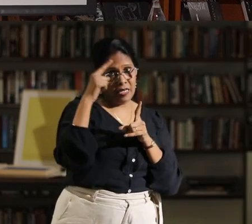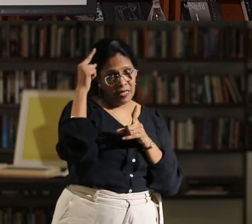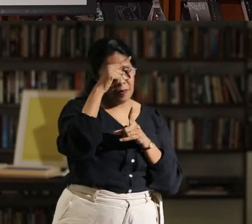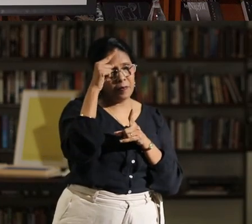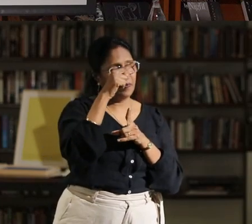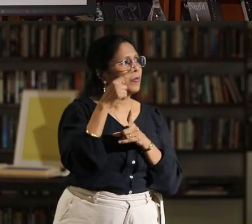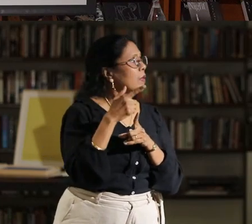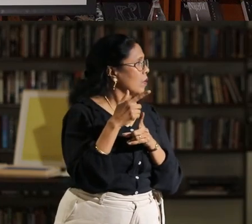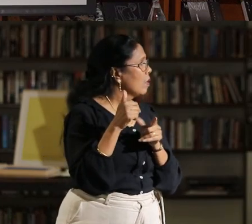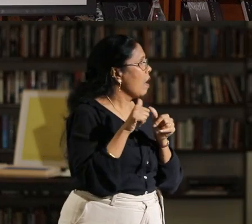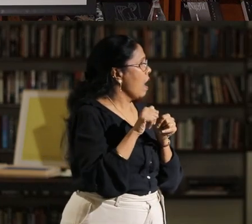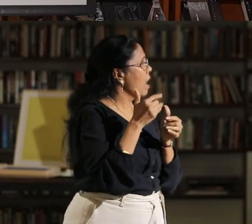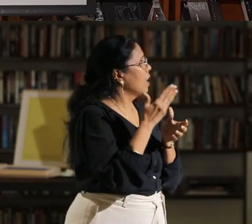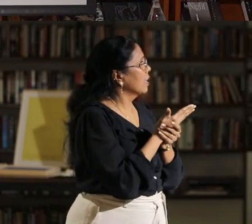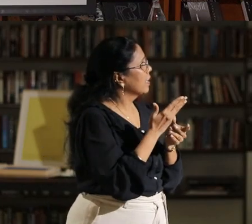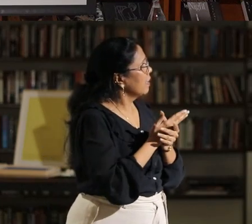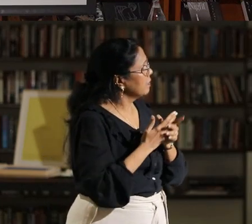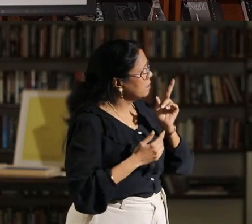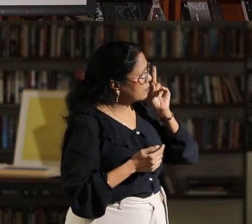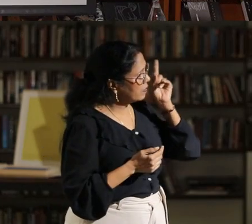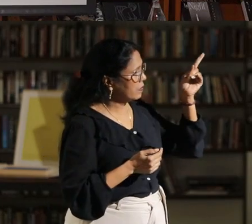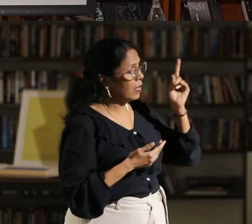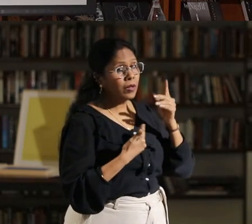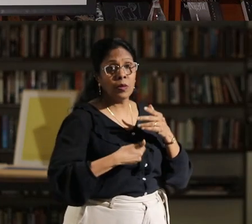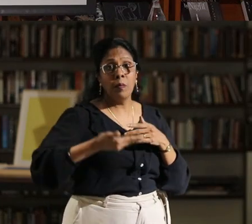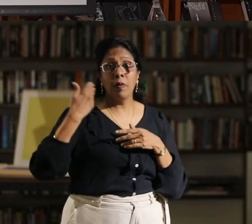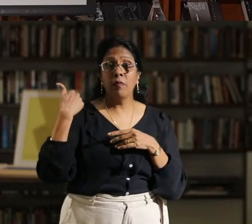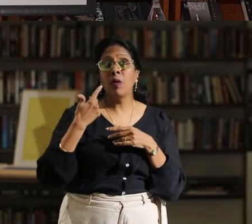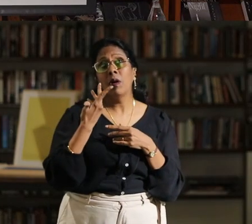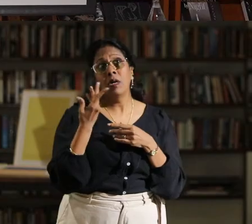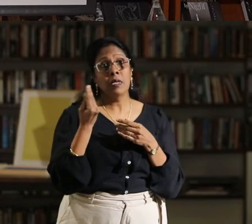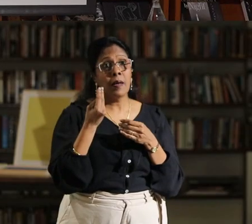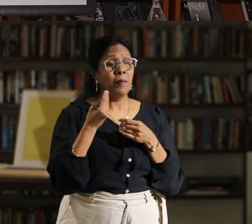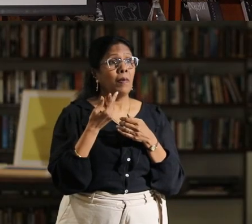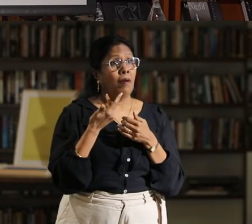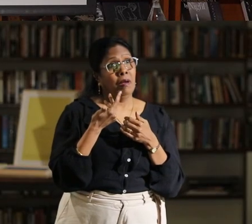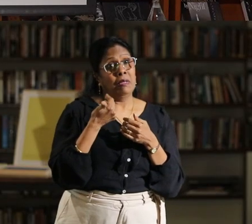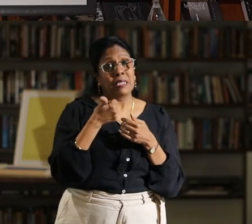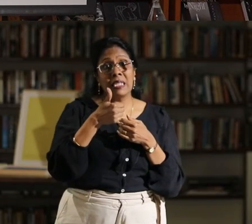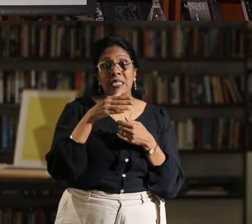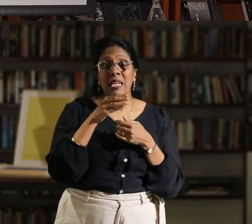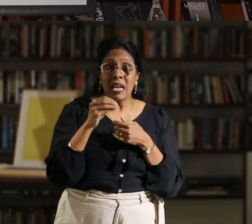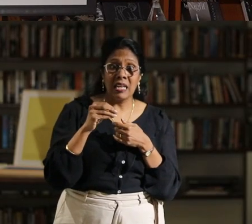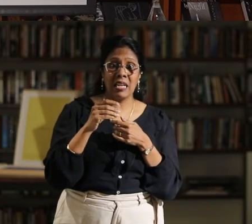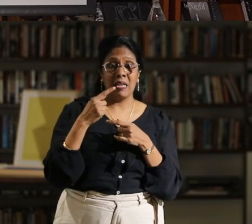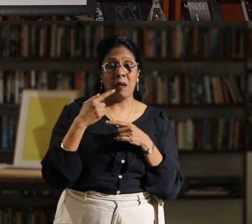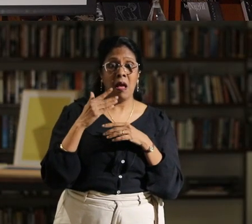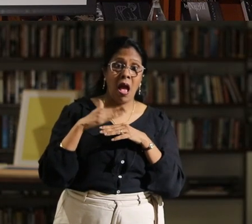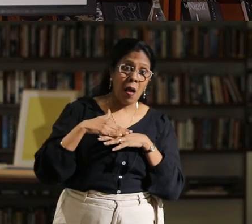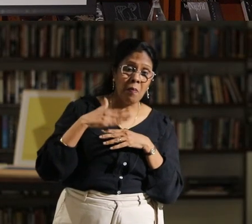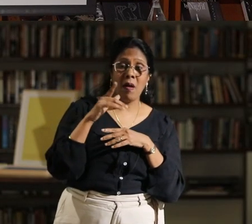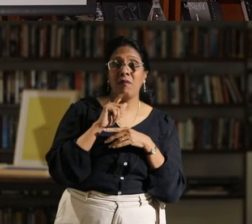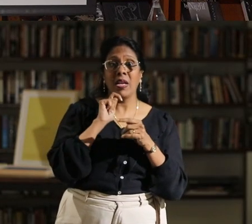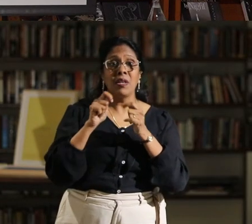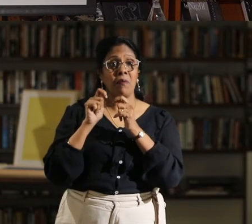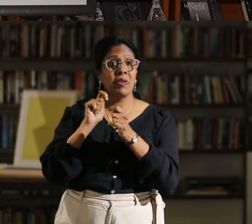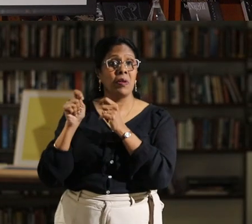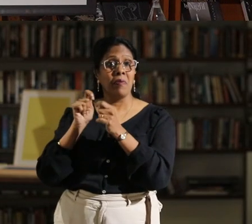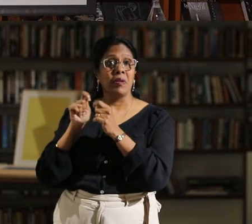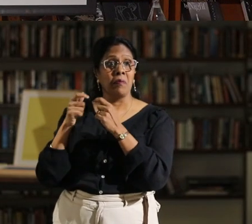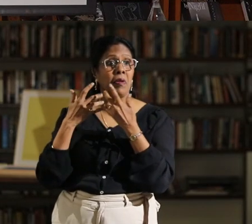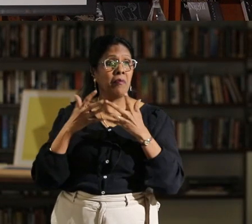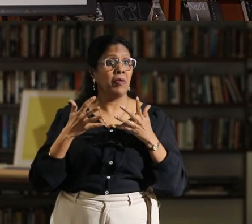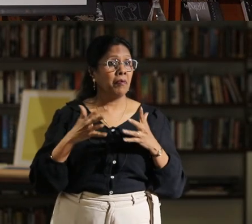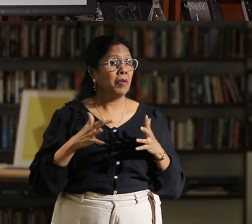today, I mean, the last I know, almost about 650 odd interviews from old-time residents in Delhi have been